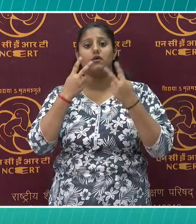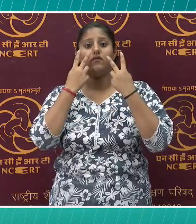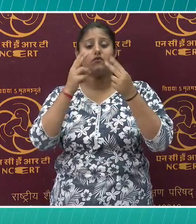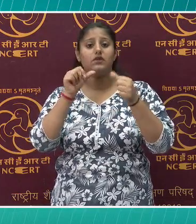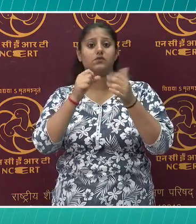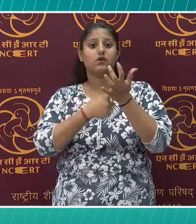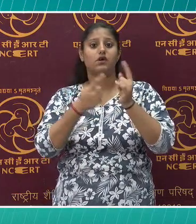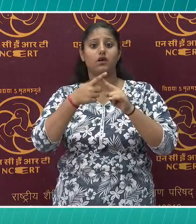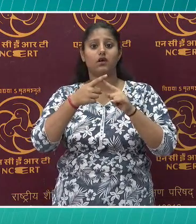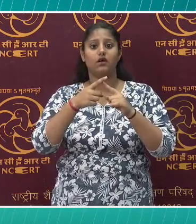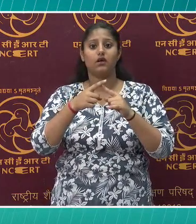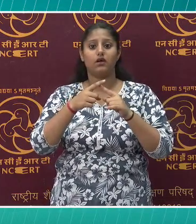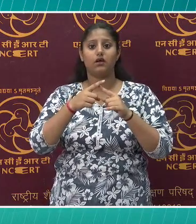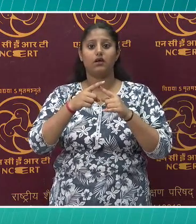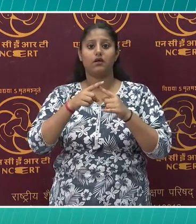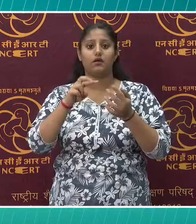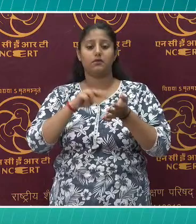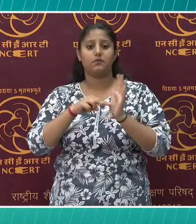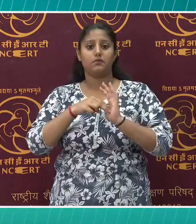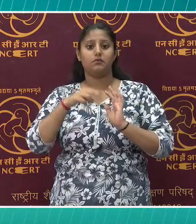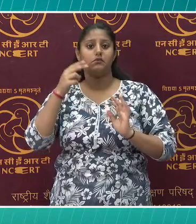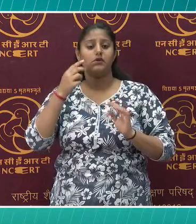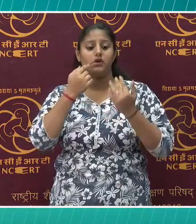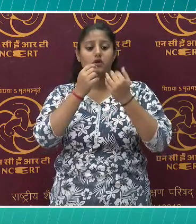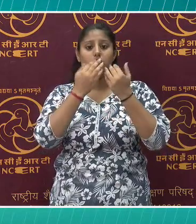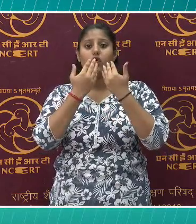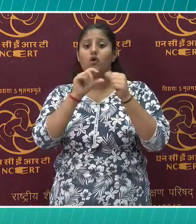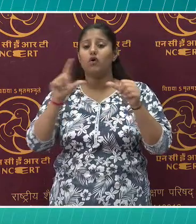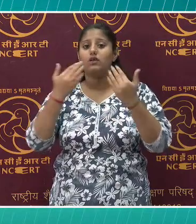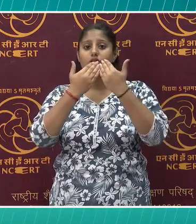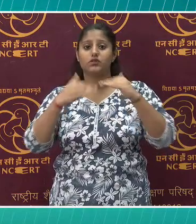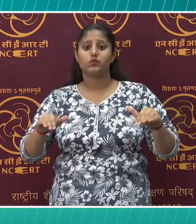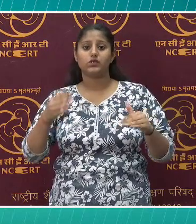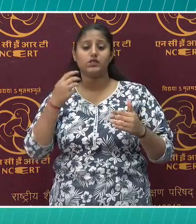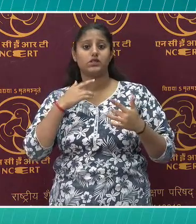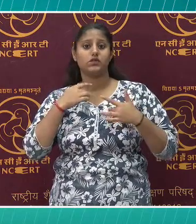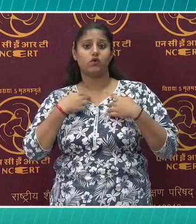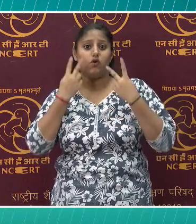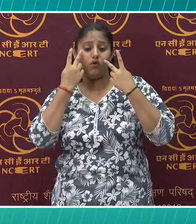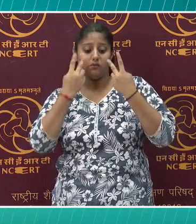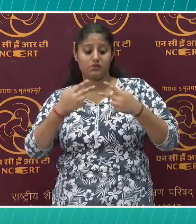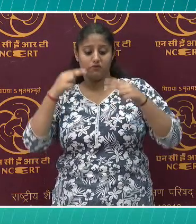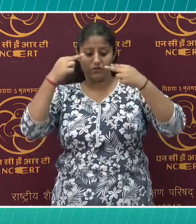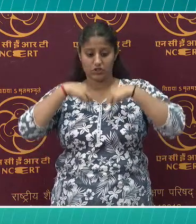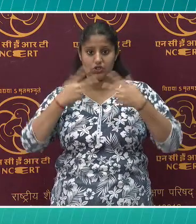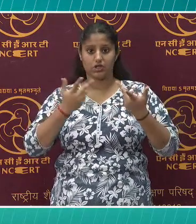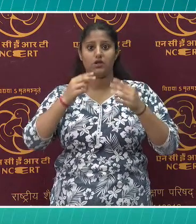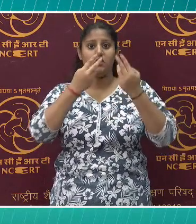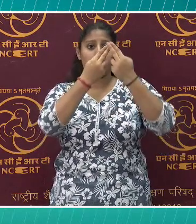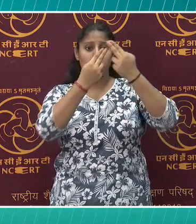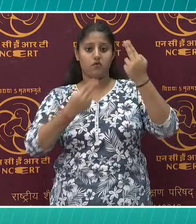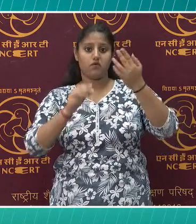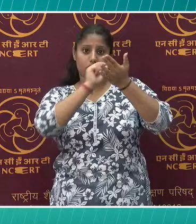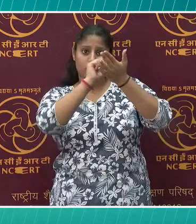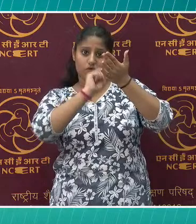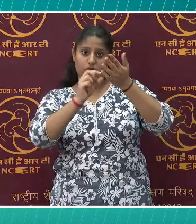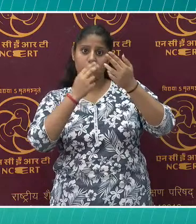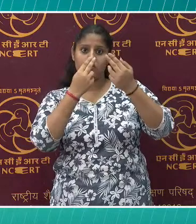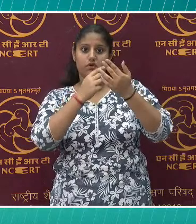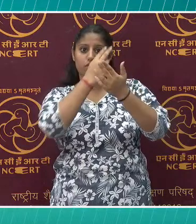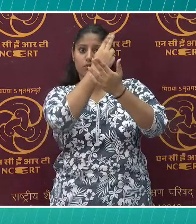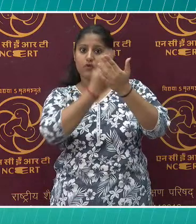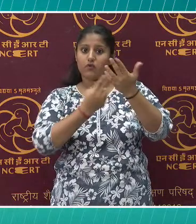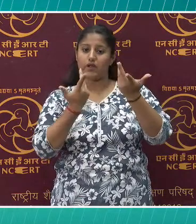us to do? It is sharpening each student's observation through a variety of drawing exercises. Right. And